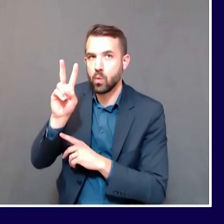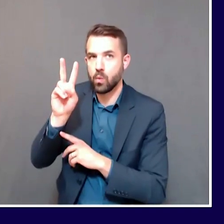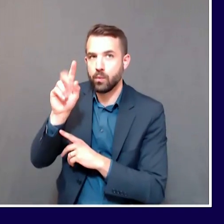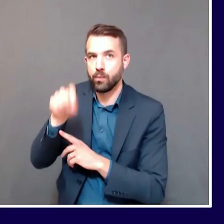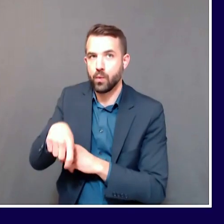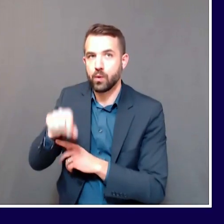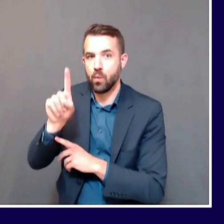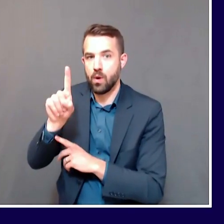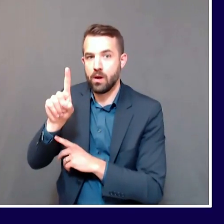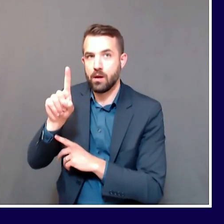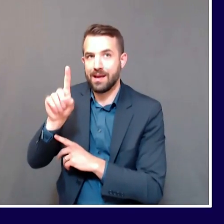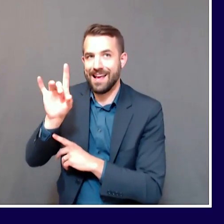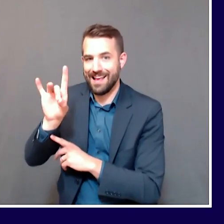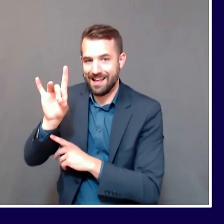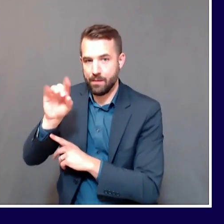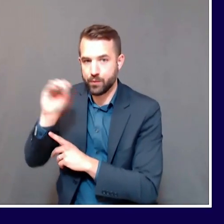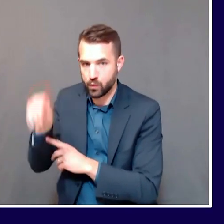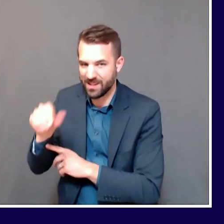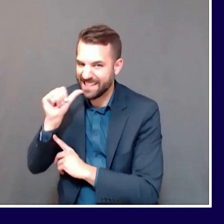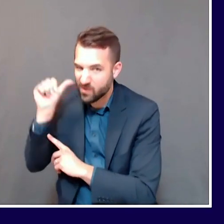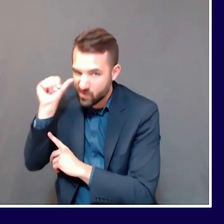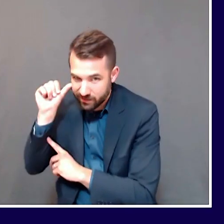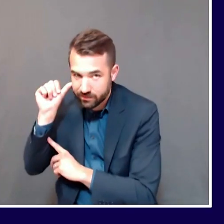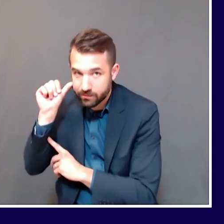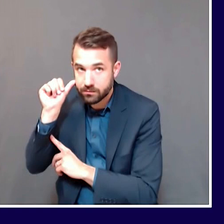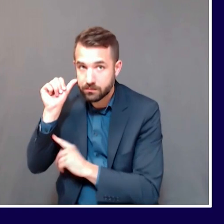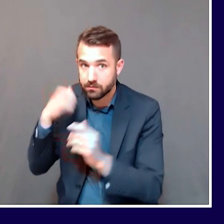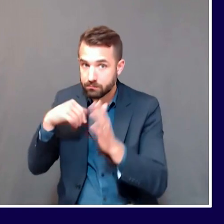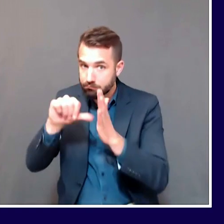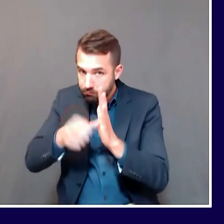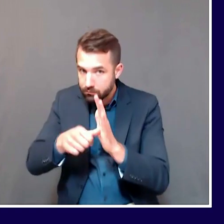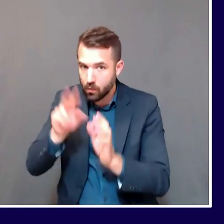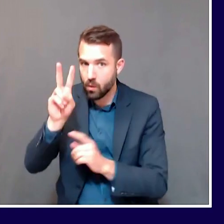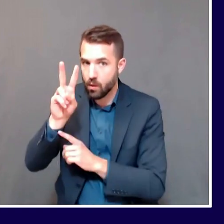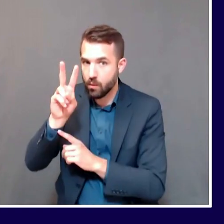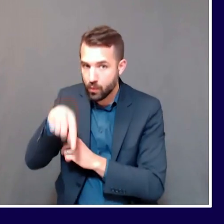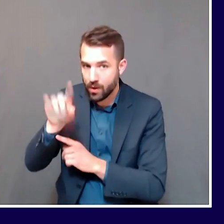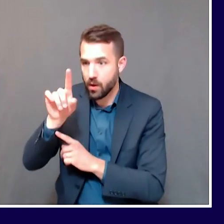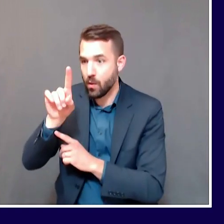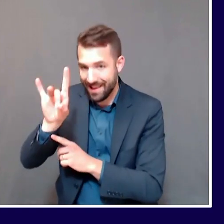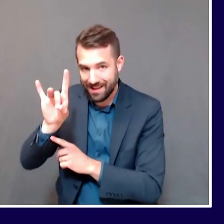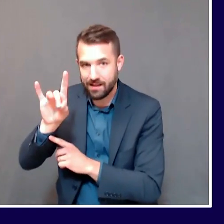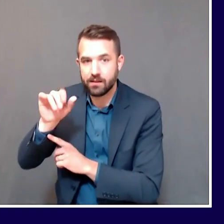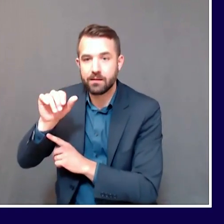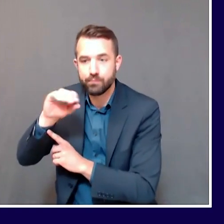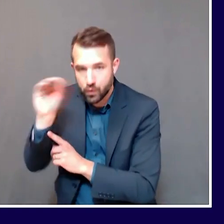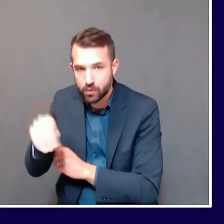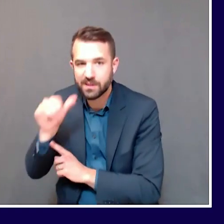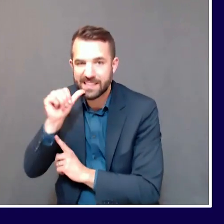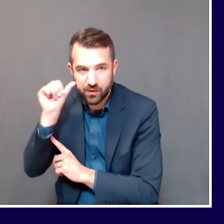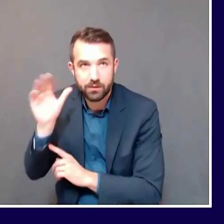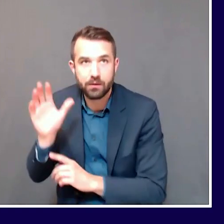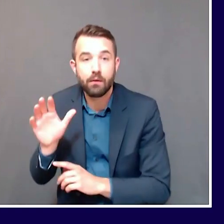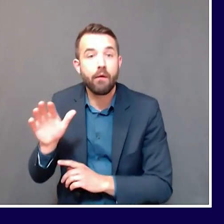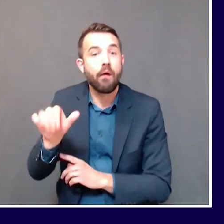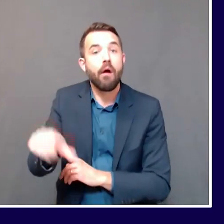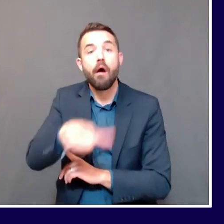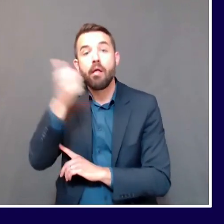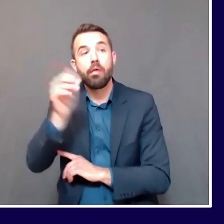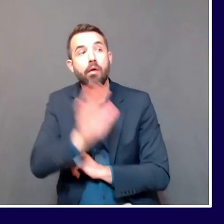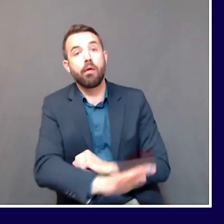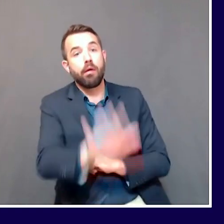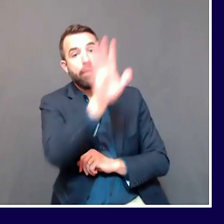2.18%. Just to put that number in comparison, the same number for other states is many times higher.